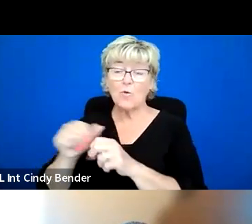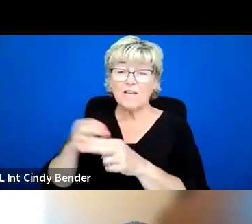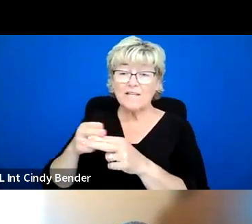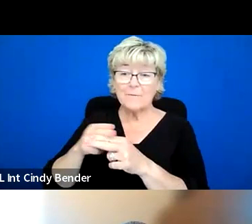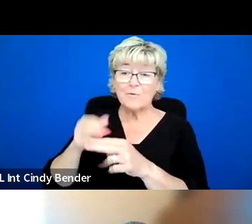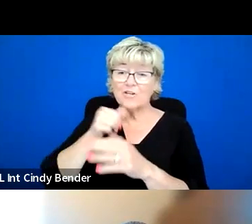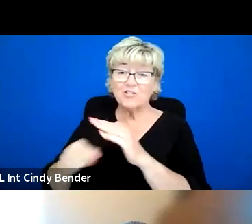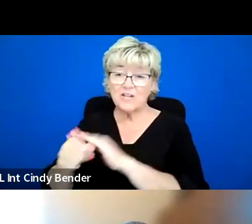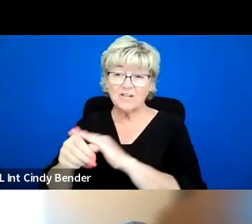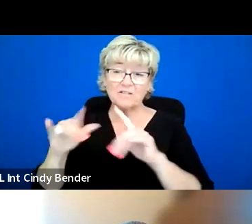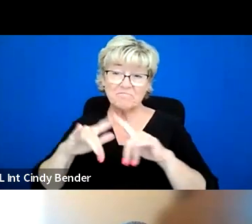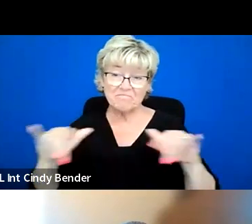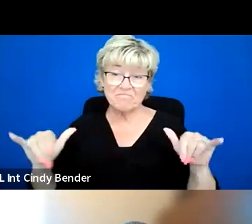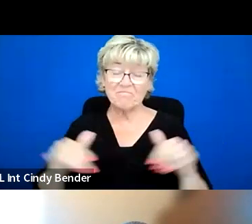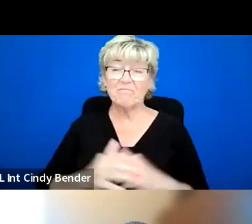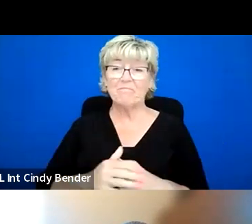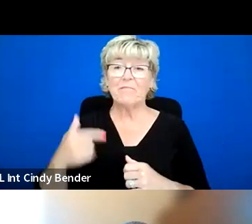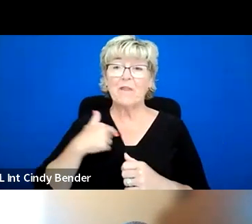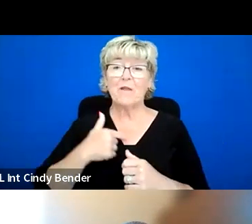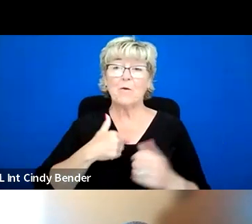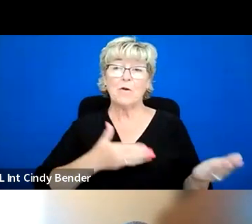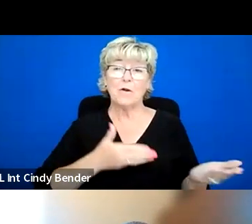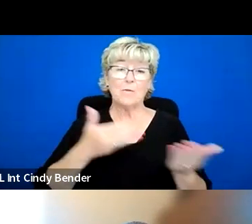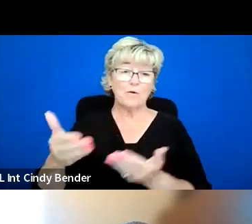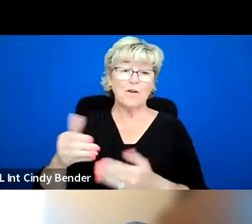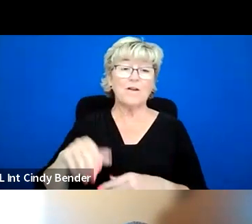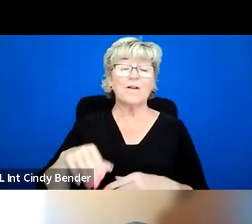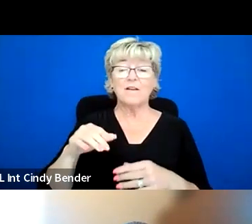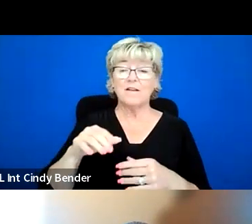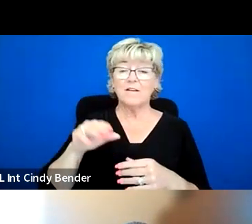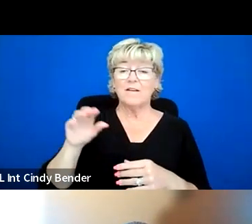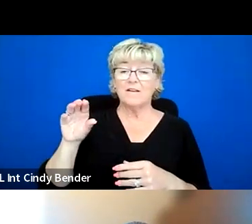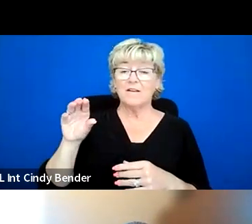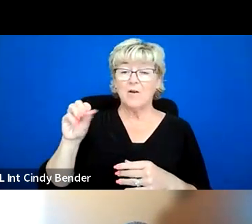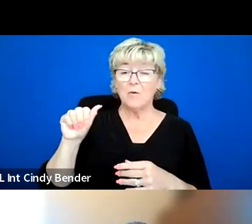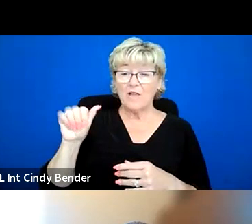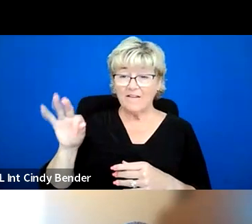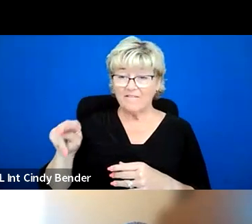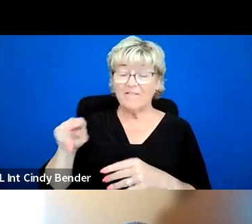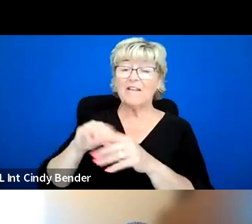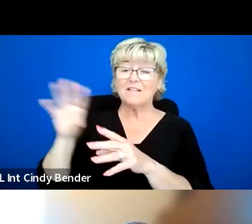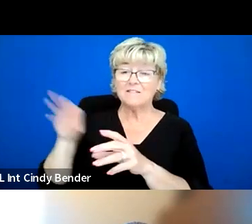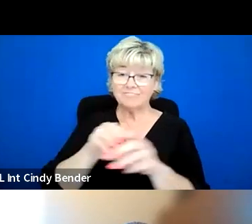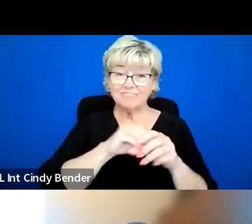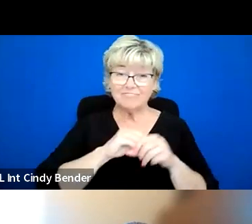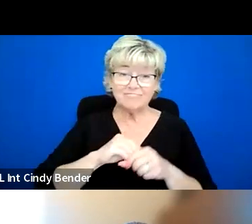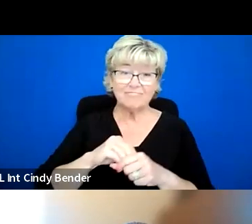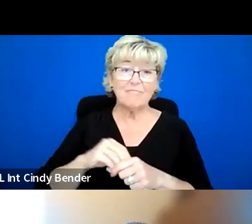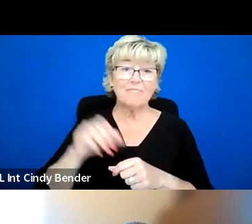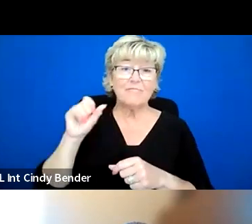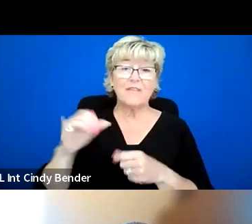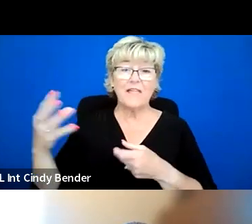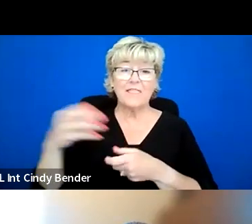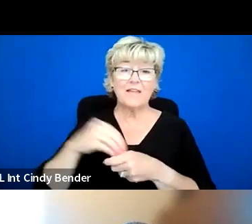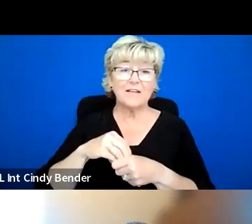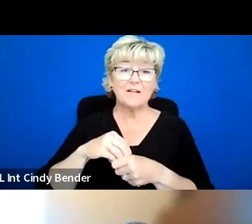and other services. And we really bring access and functional needs into every facet of sheltering and what we do. So that